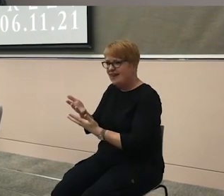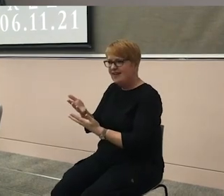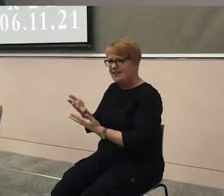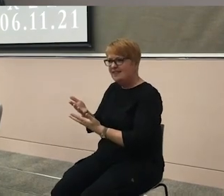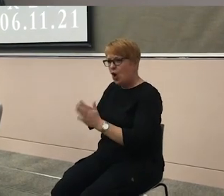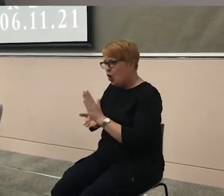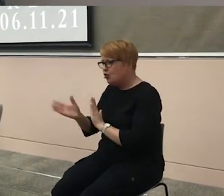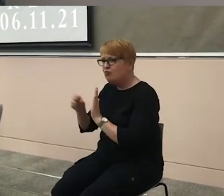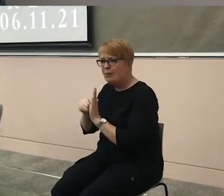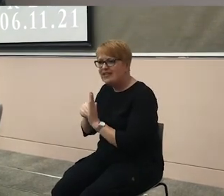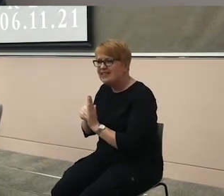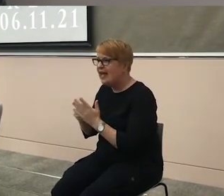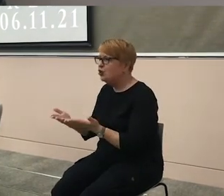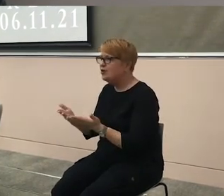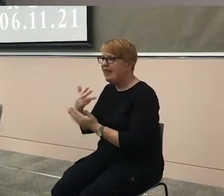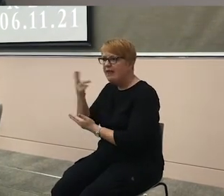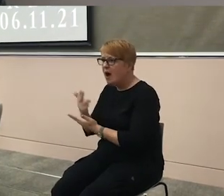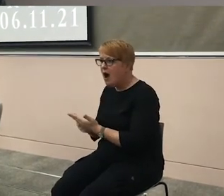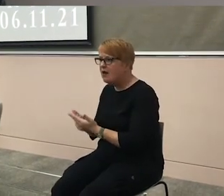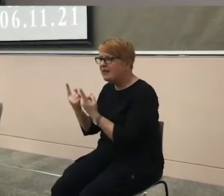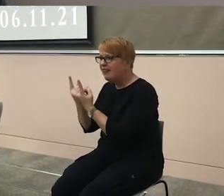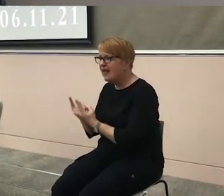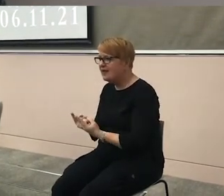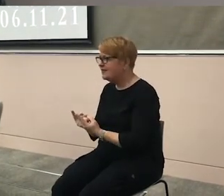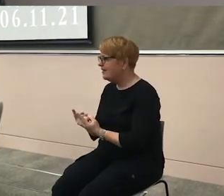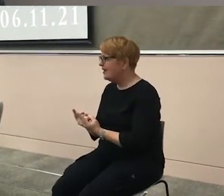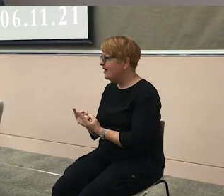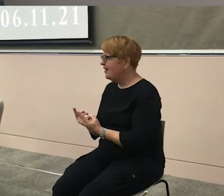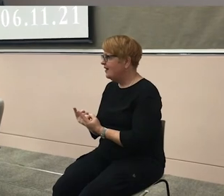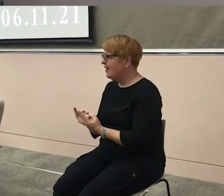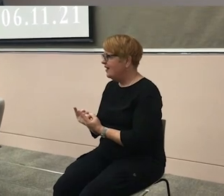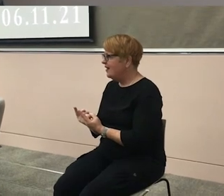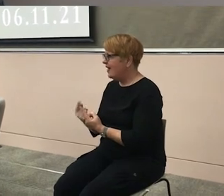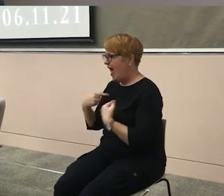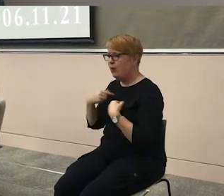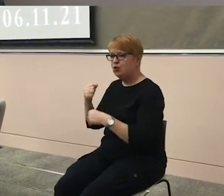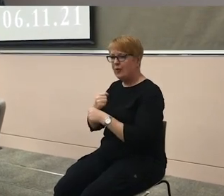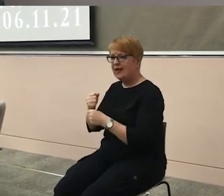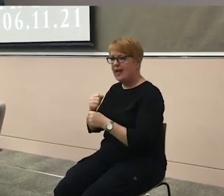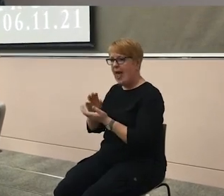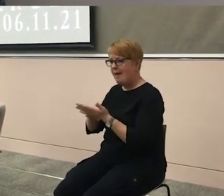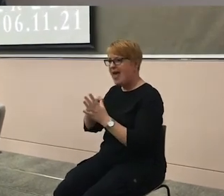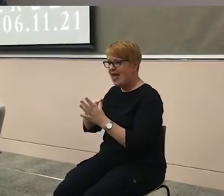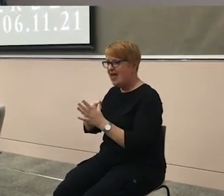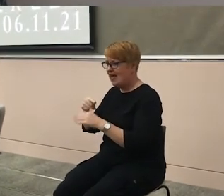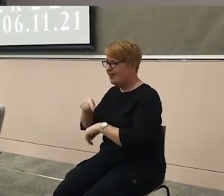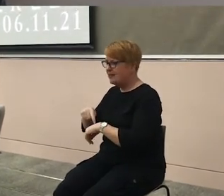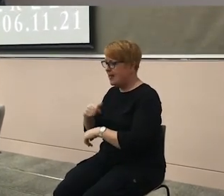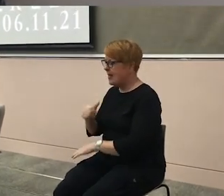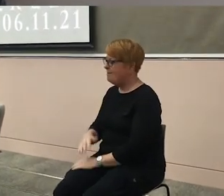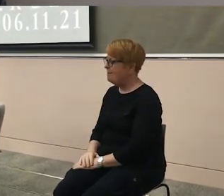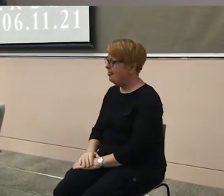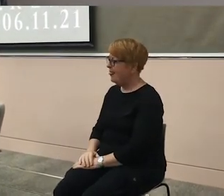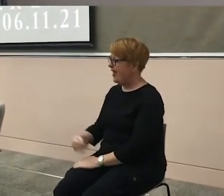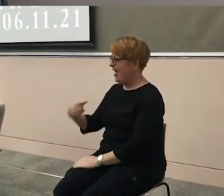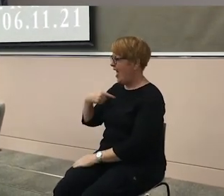underrepresentation within the arts, those kind of things. And I was thinking about doing a PhD at the time. I was doing a master's at the time. And I was looking at these things